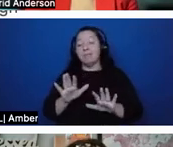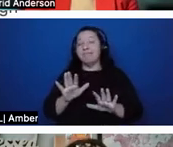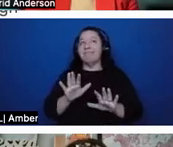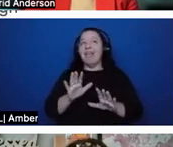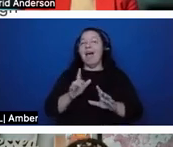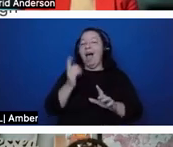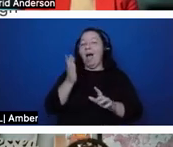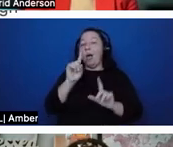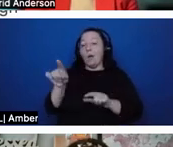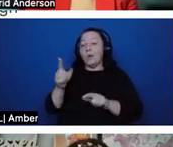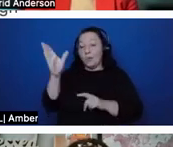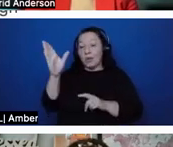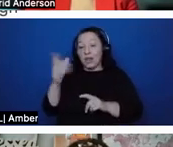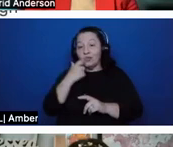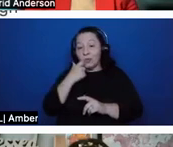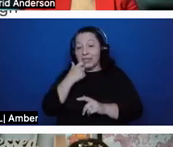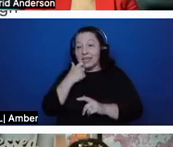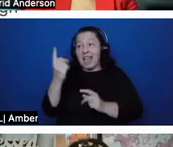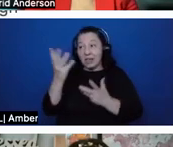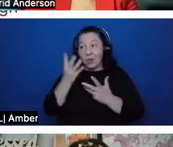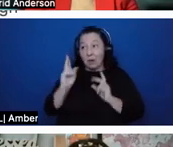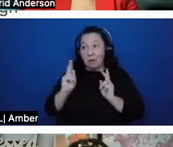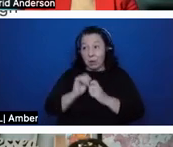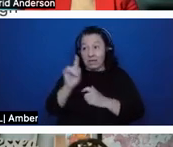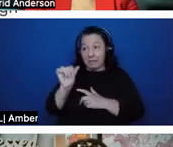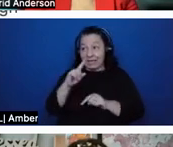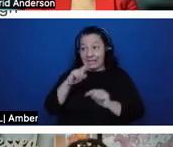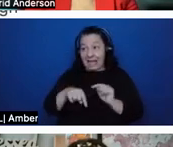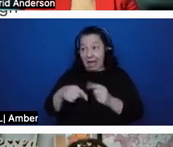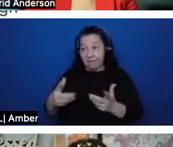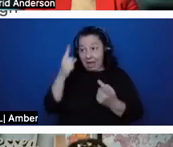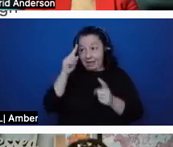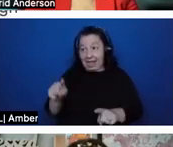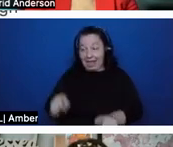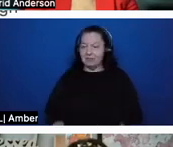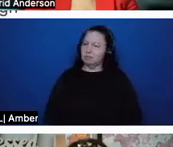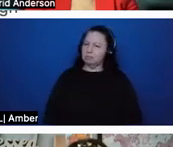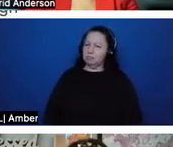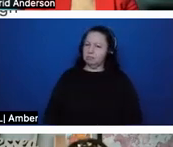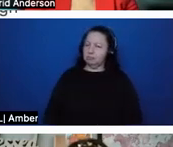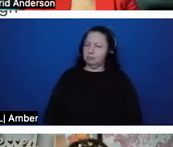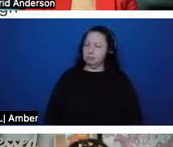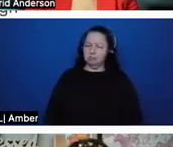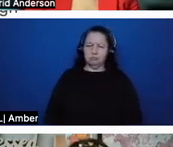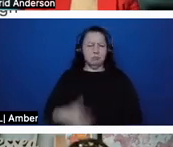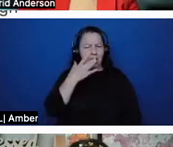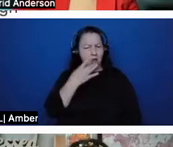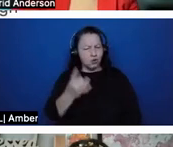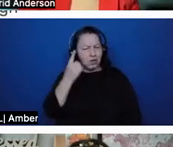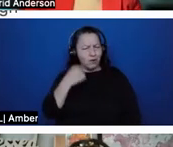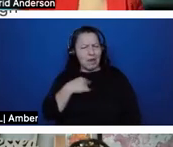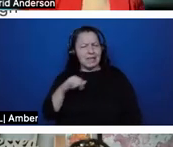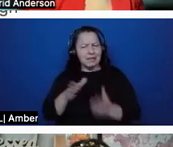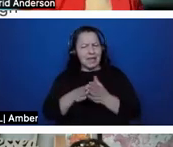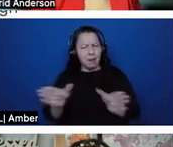told that people with disabilities can't ever give consent. And it was really interesting for me because I'm like, that is a very broad statement that I